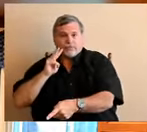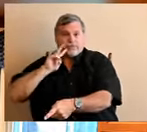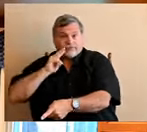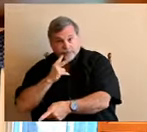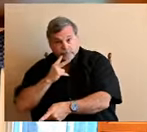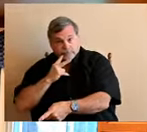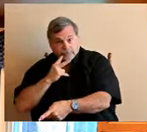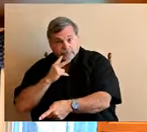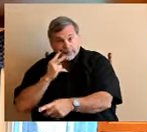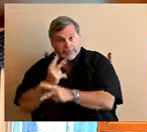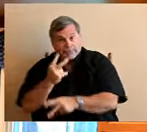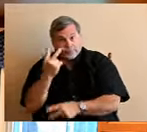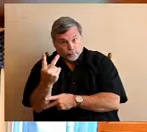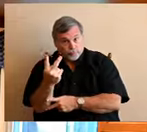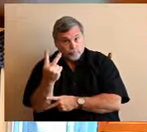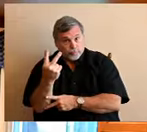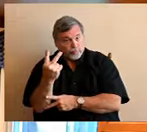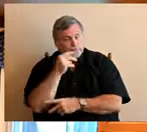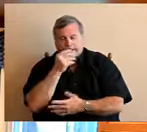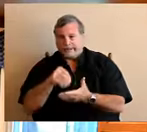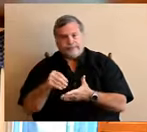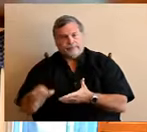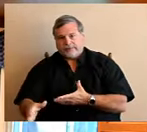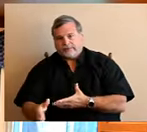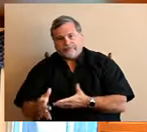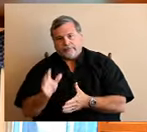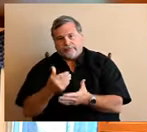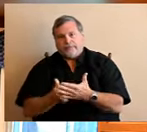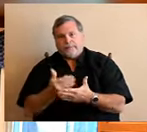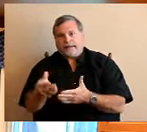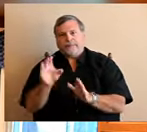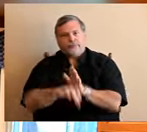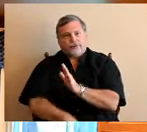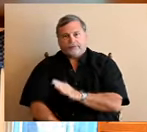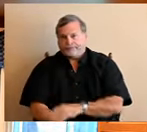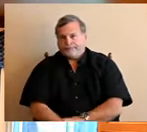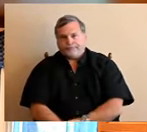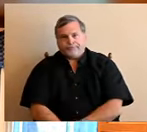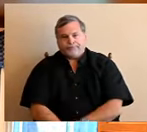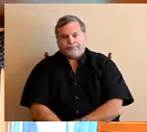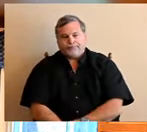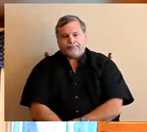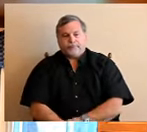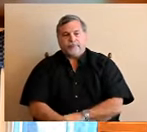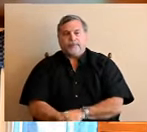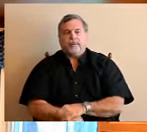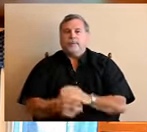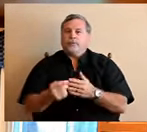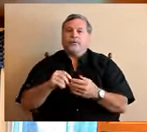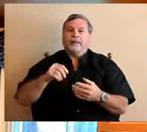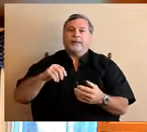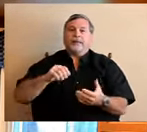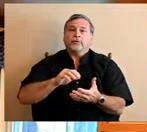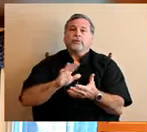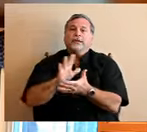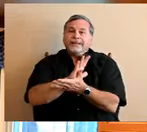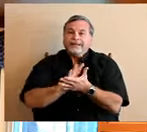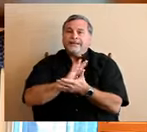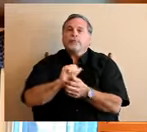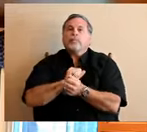vegetables are made for vegetables. Keep two of them. It's not expensive. You can get them cheap at the store, okay? Put them through your